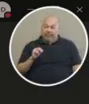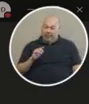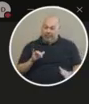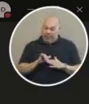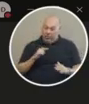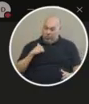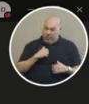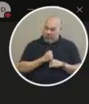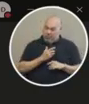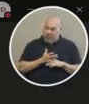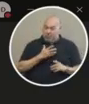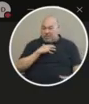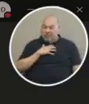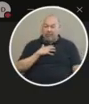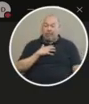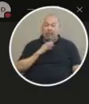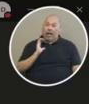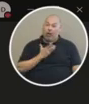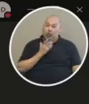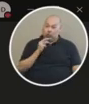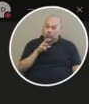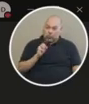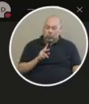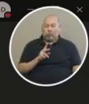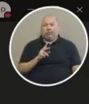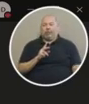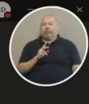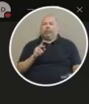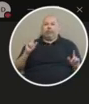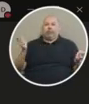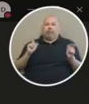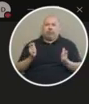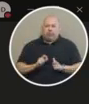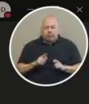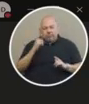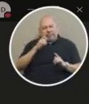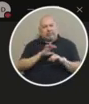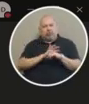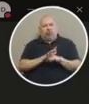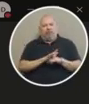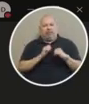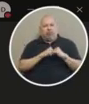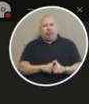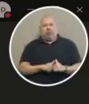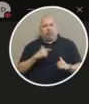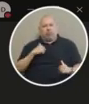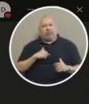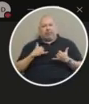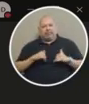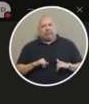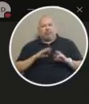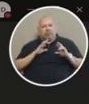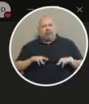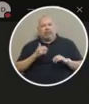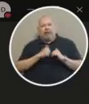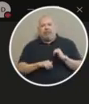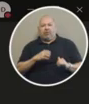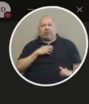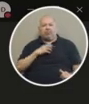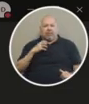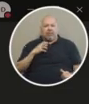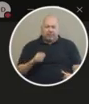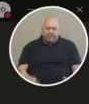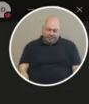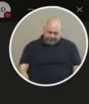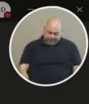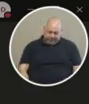we may be skeleton crews depending on different COVID protocol, we still are responding to every complaint that we receive.